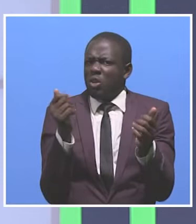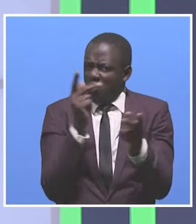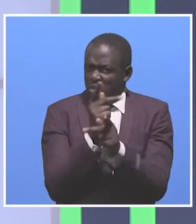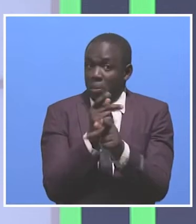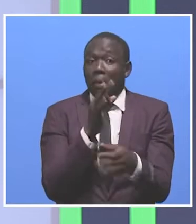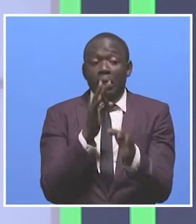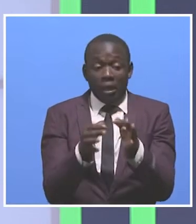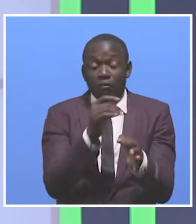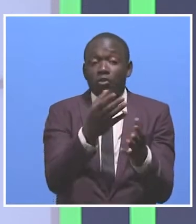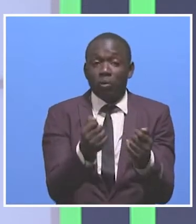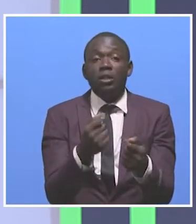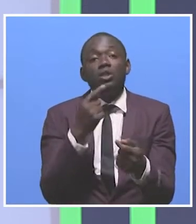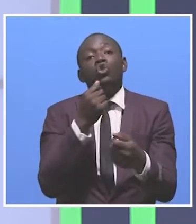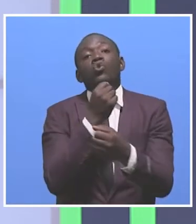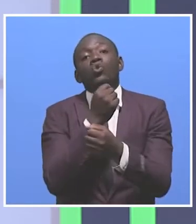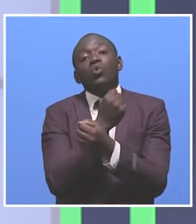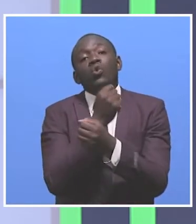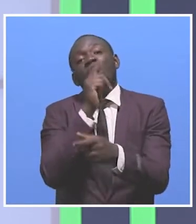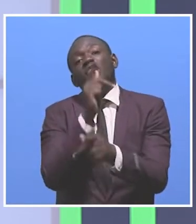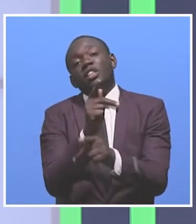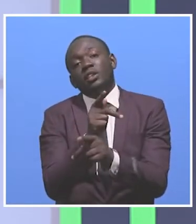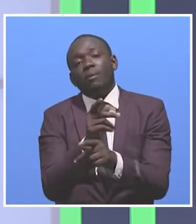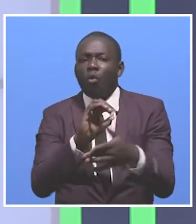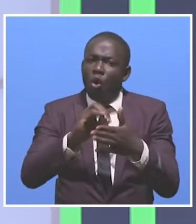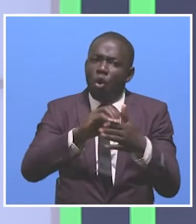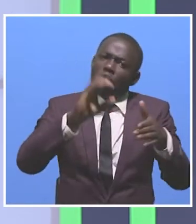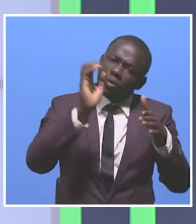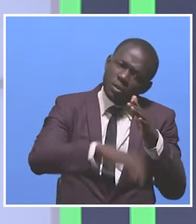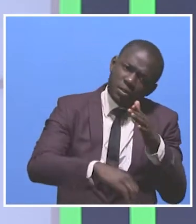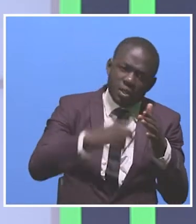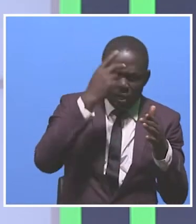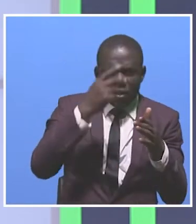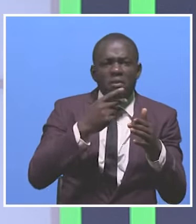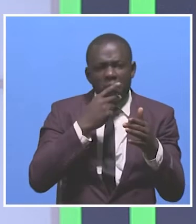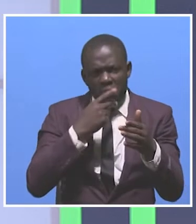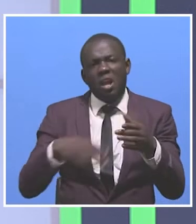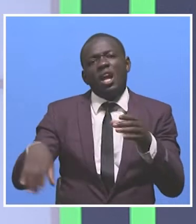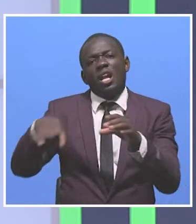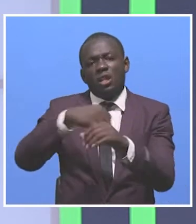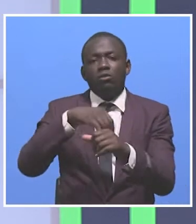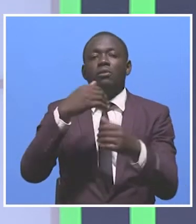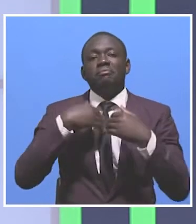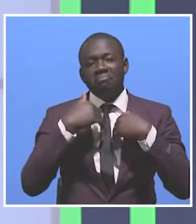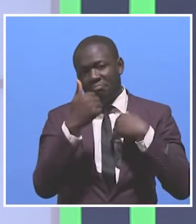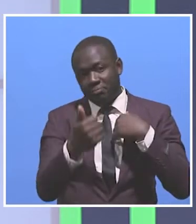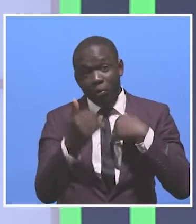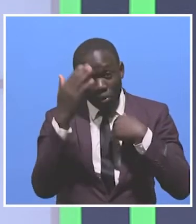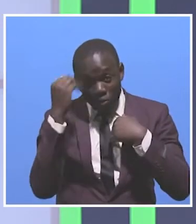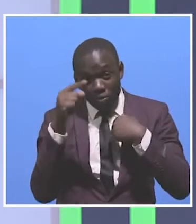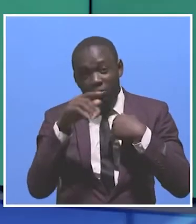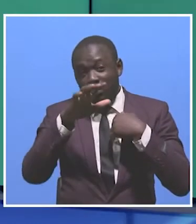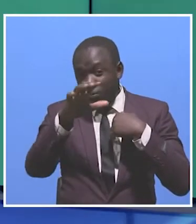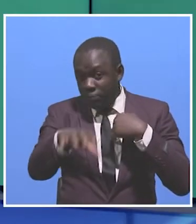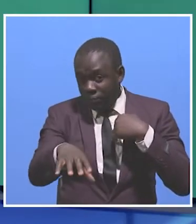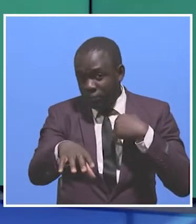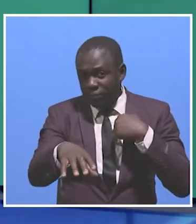they so choose to terminate, and the parents are involved because akalimwana, you understand, they are still